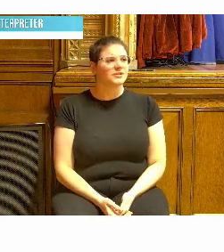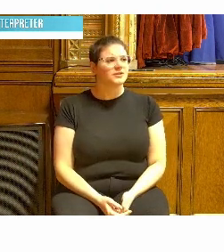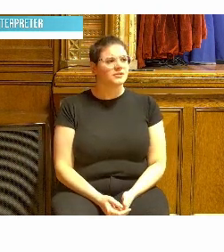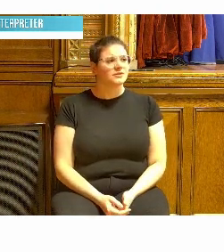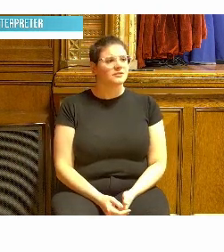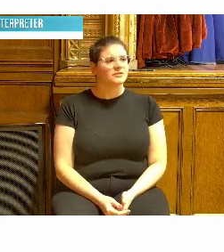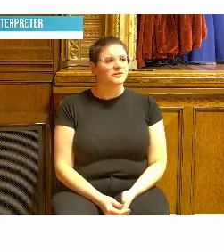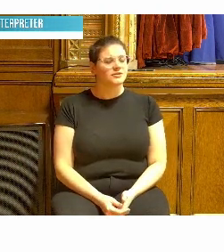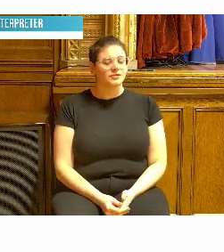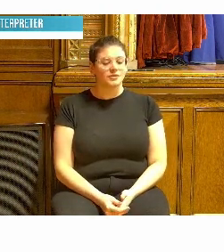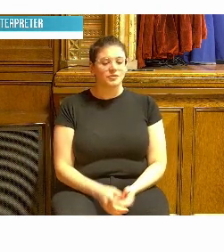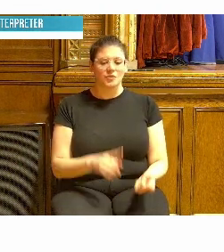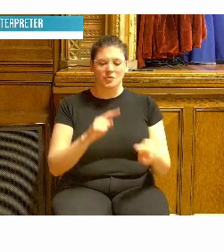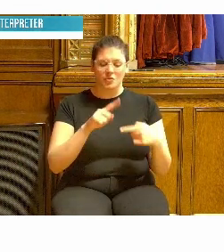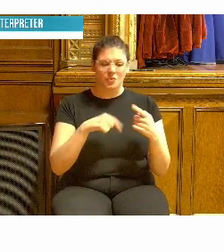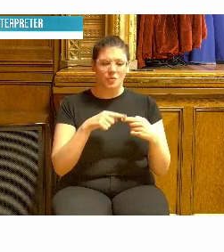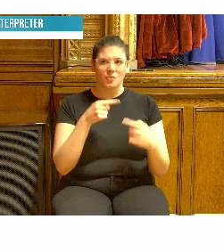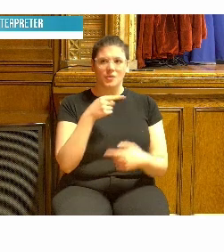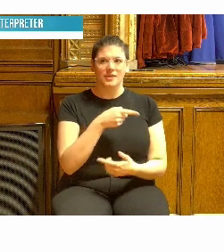talk about